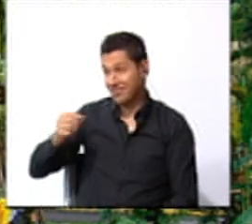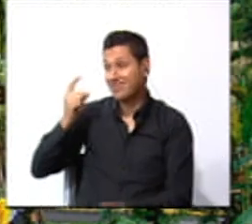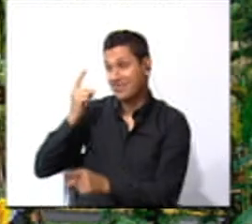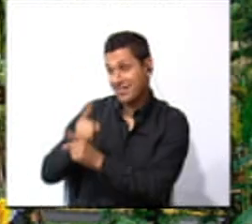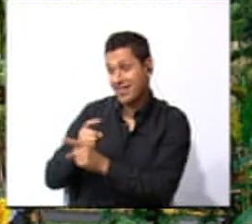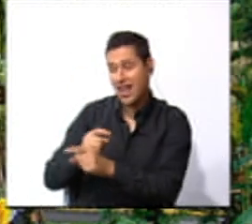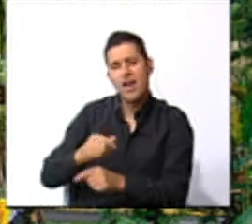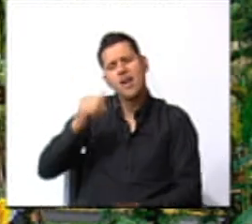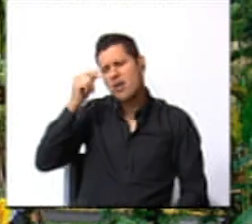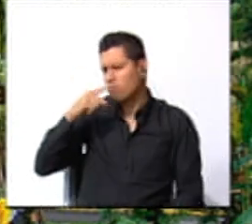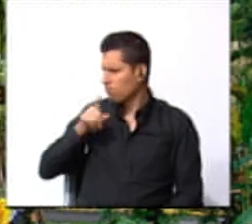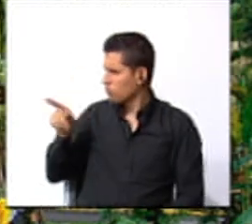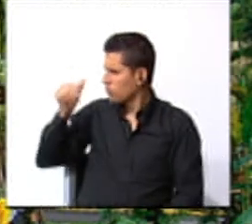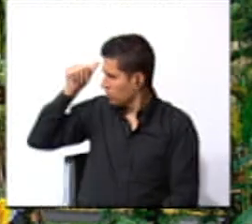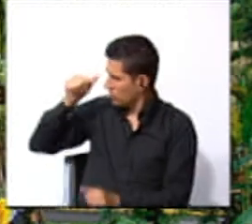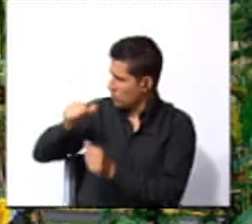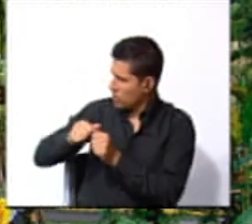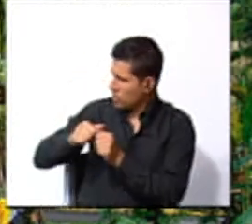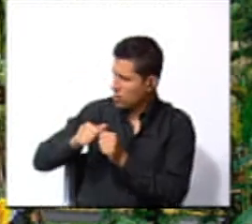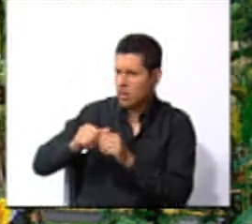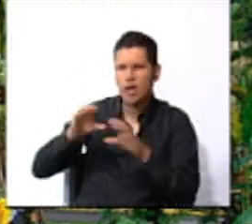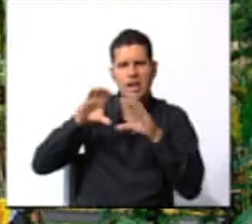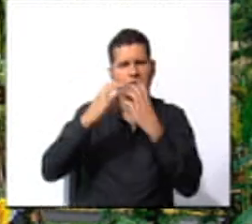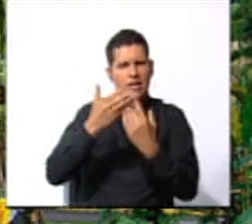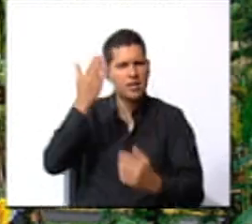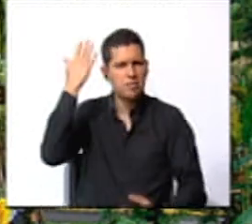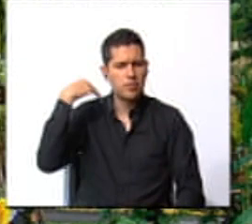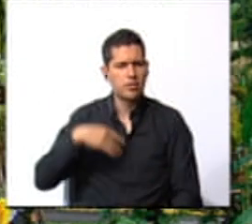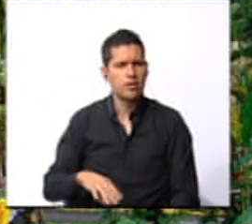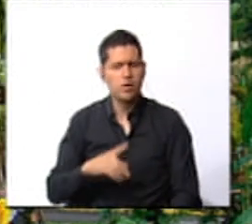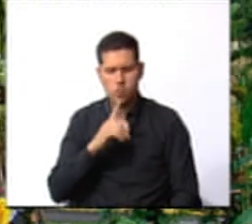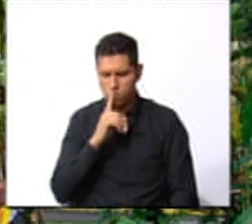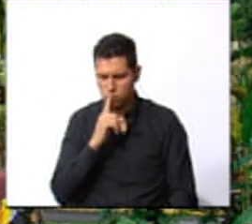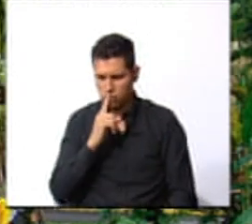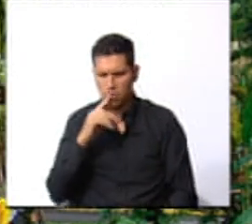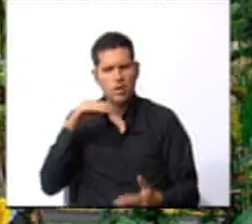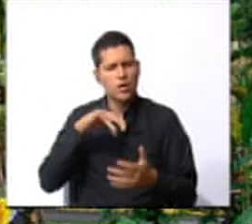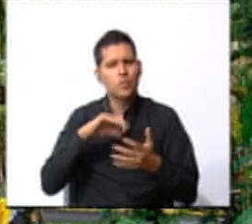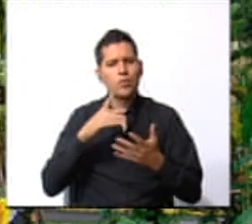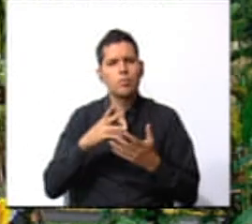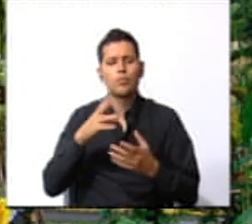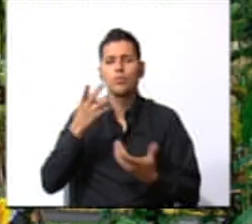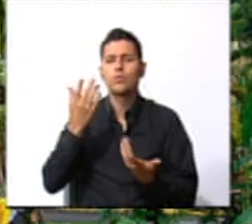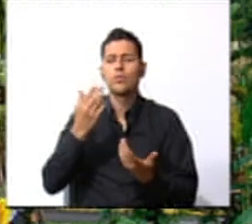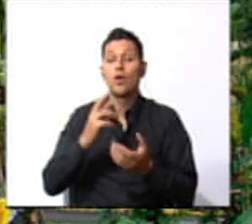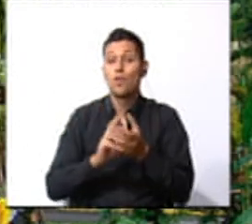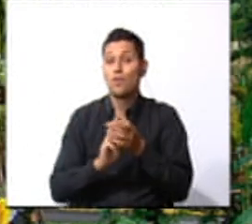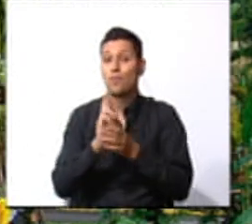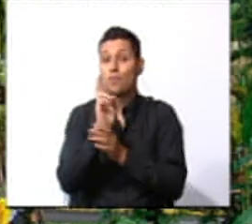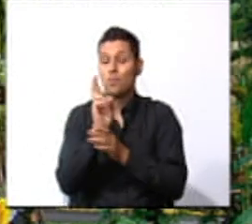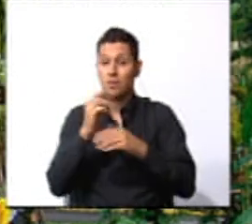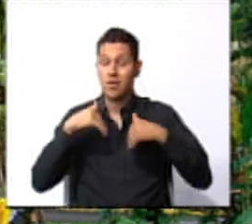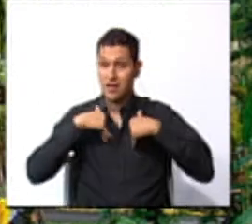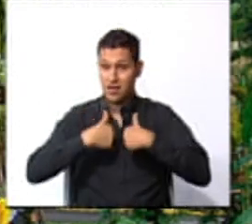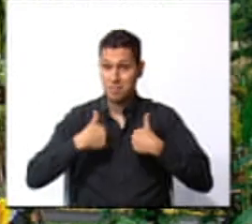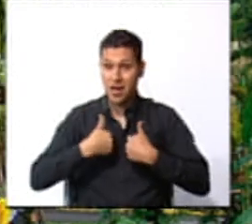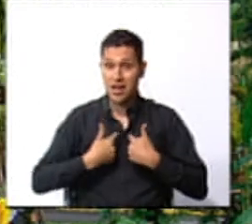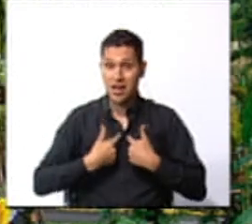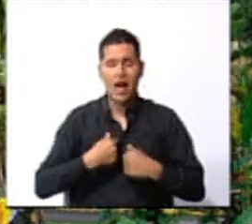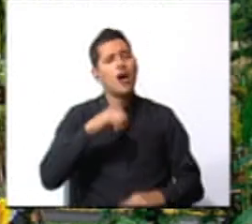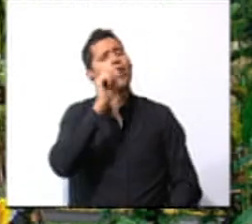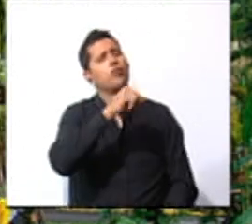that last class we have studied flora and fauna. Oh, yes, teacher, and